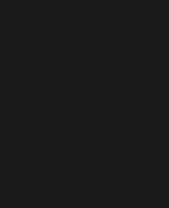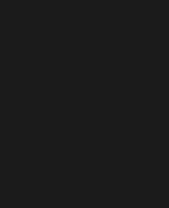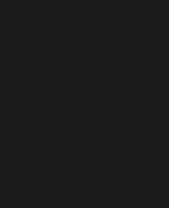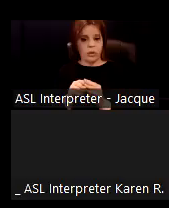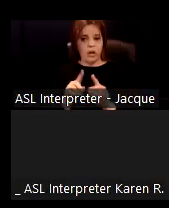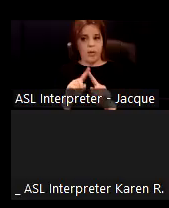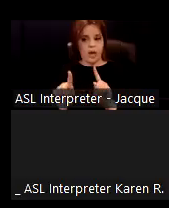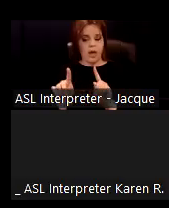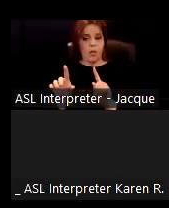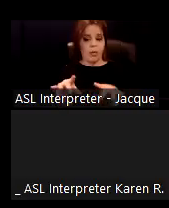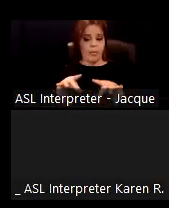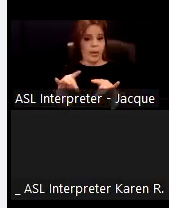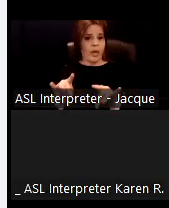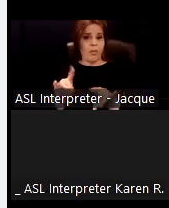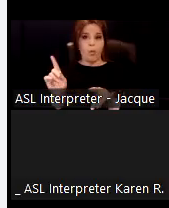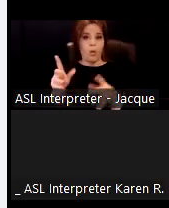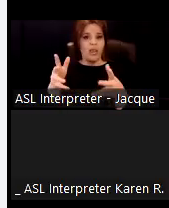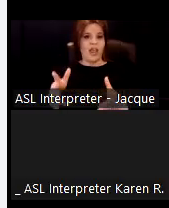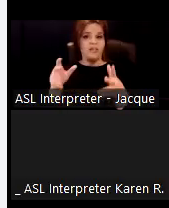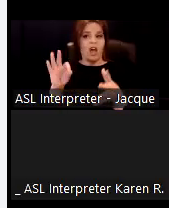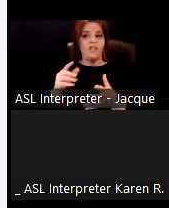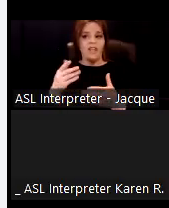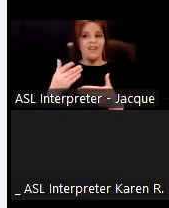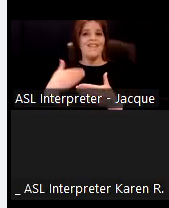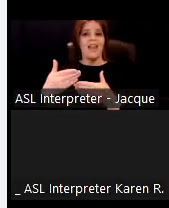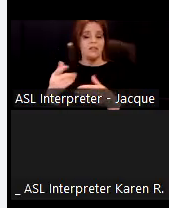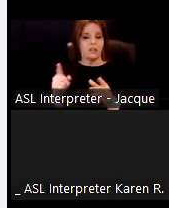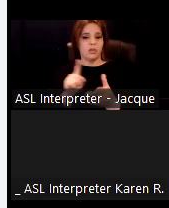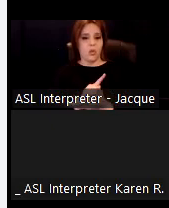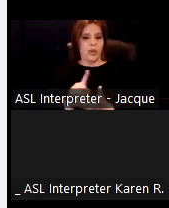pick up right where we left off next week, talking more about the